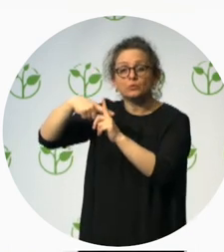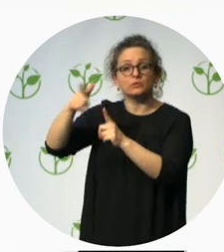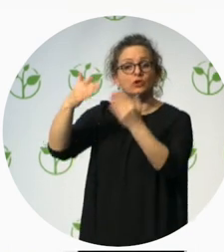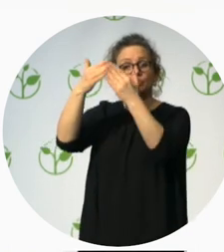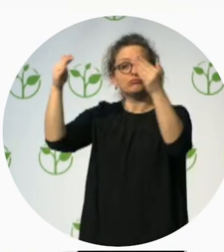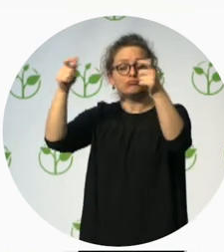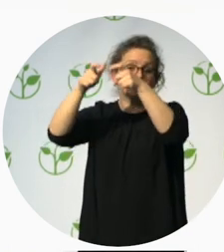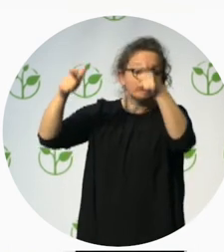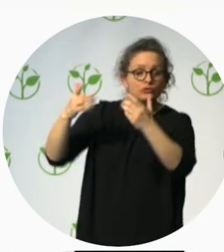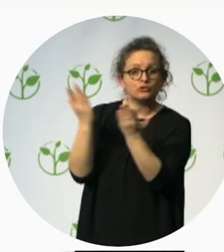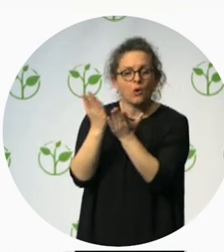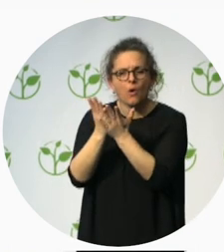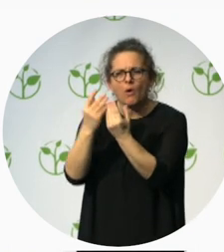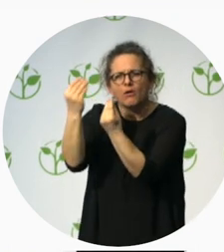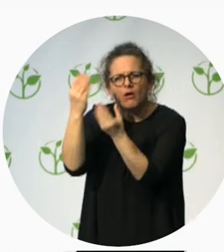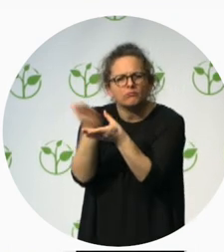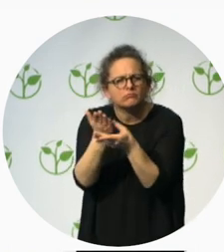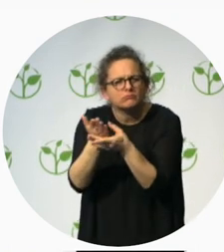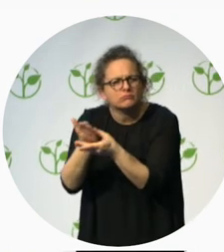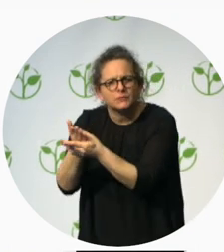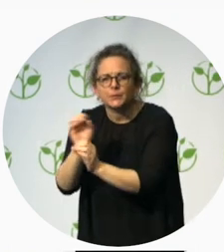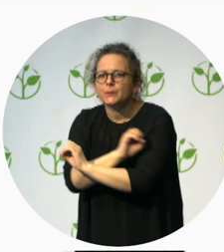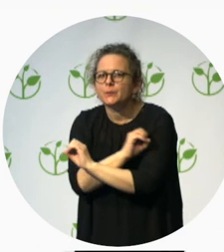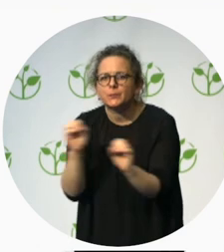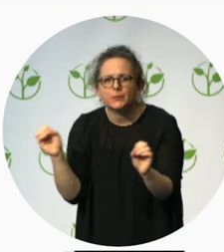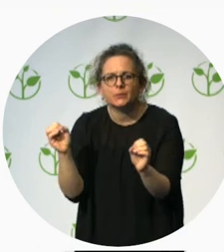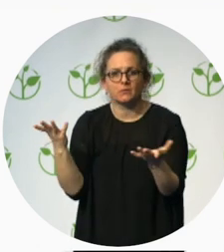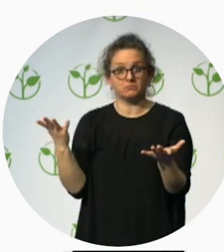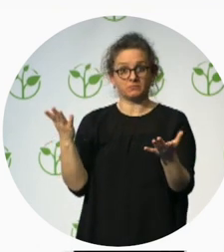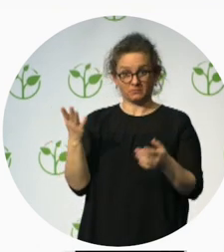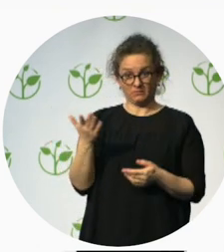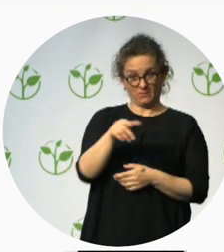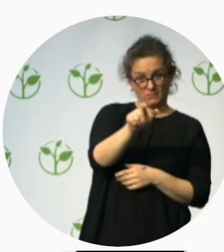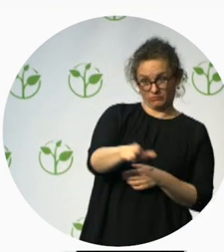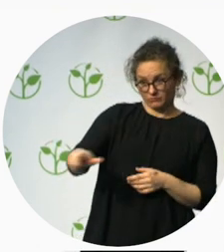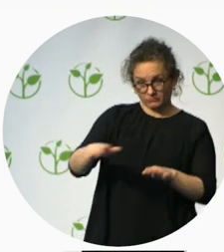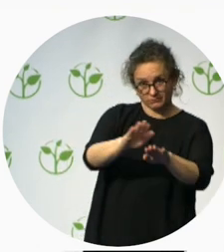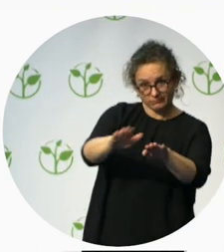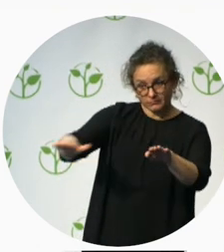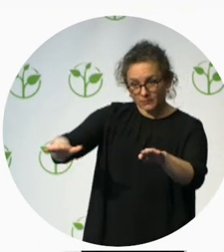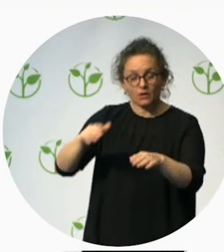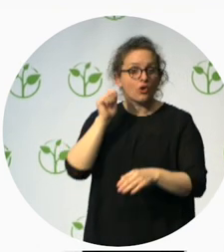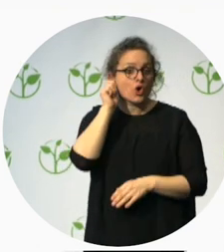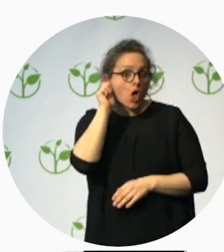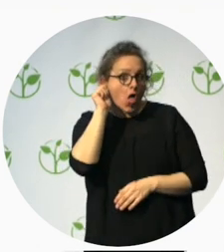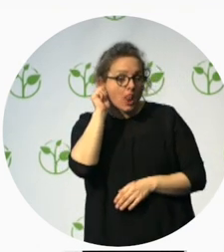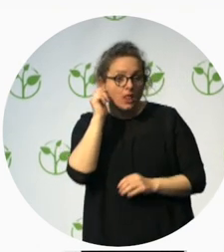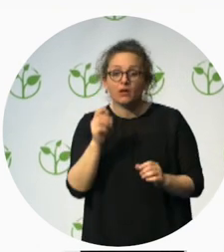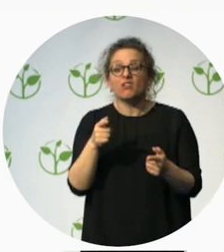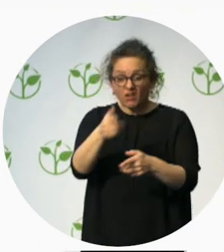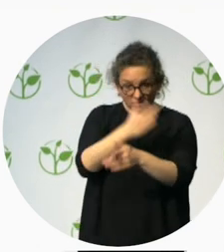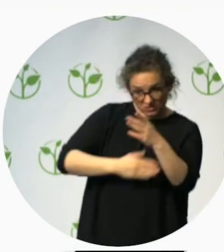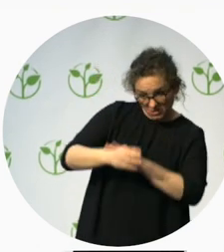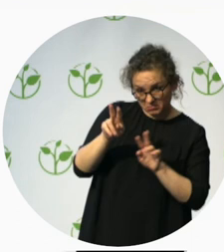disabilities will continue to be denied these basic human rights. That's why I said accessibility was there when we talked